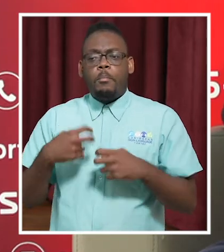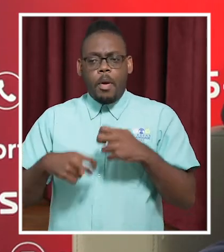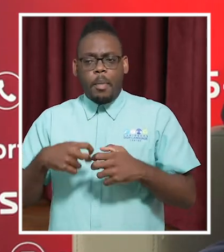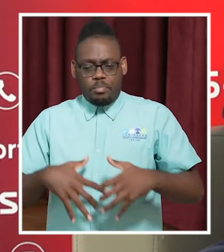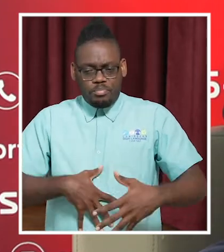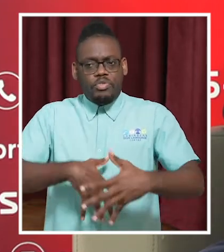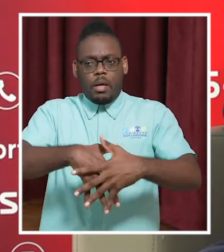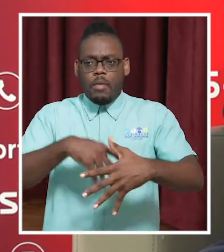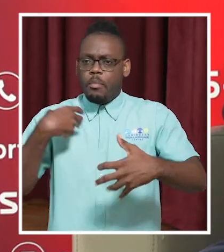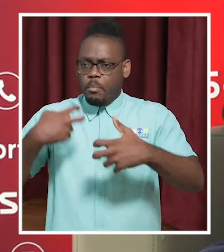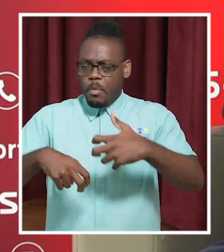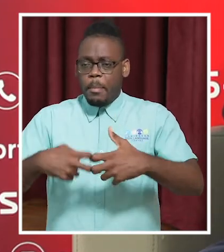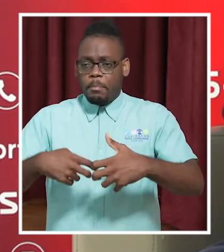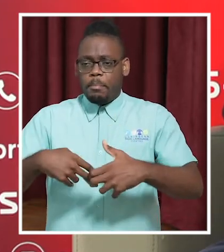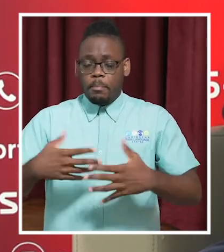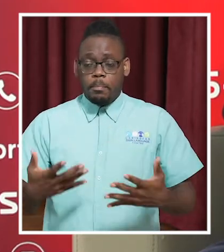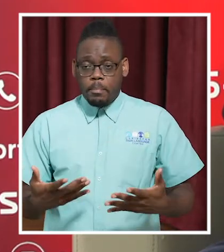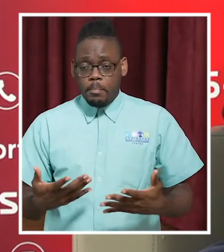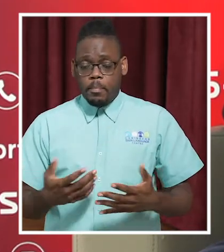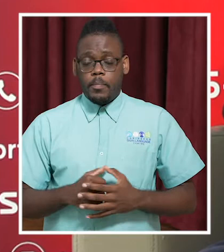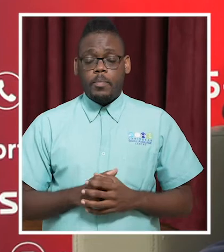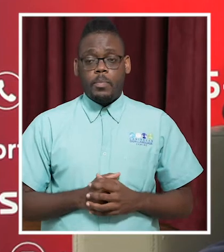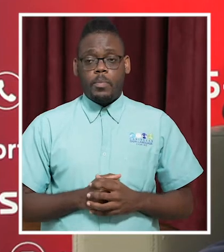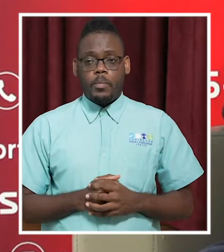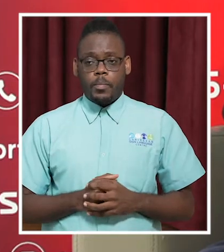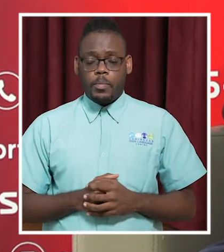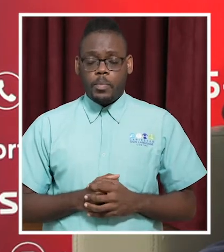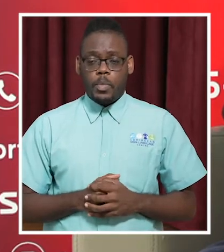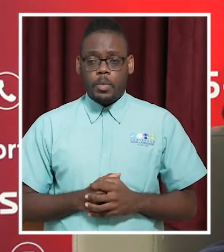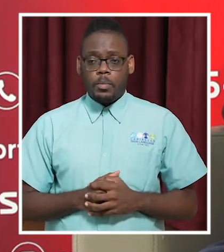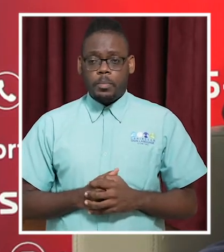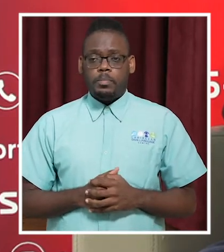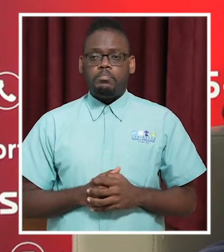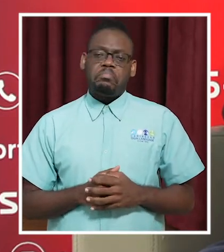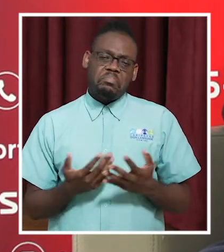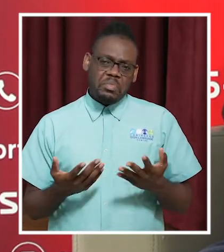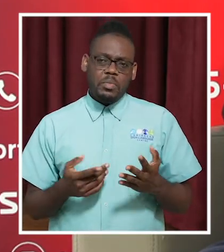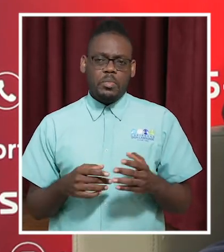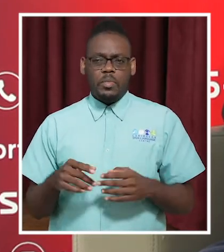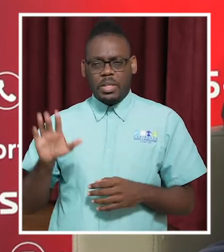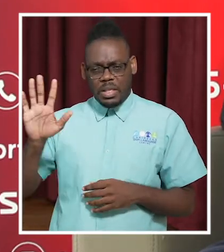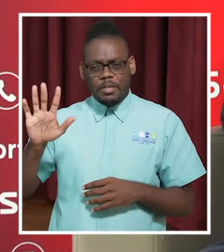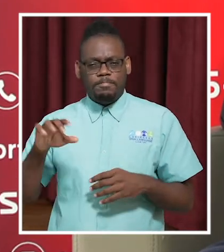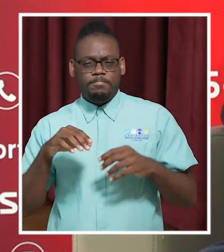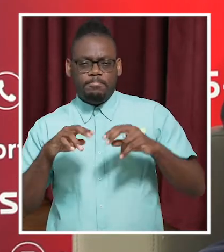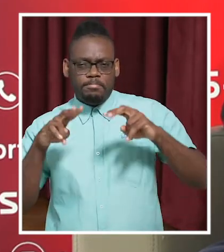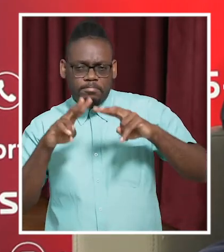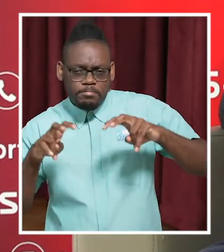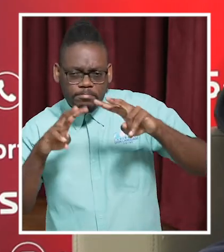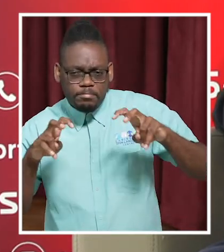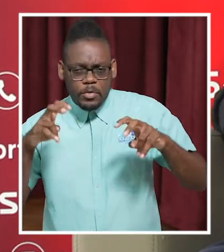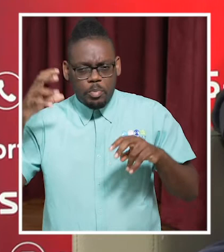now clear that there are some people whose the way their brains are set up or